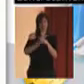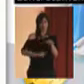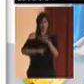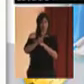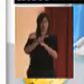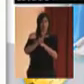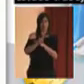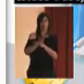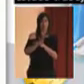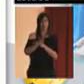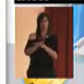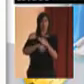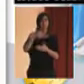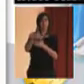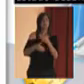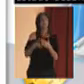carried out